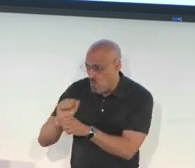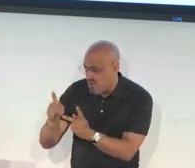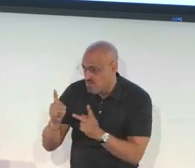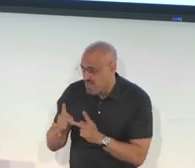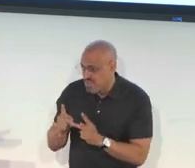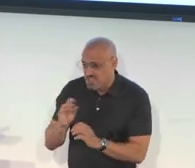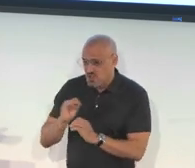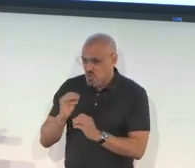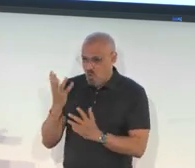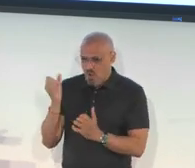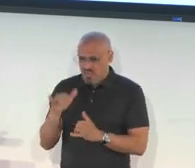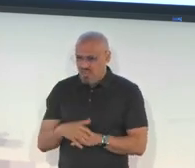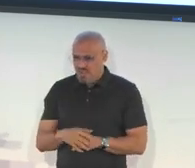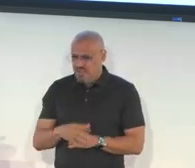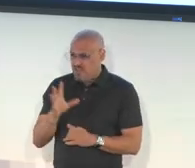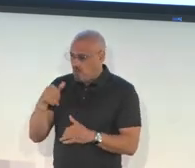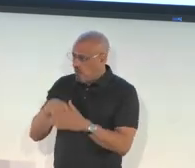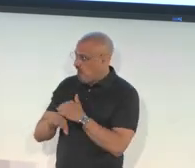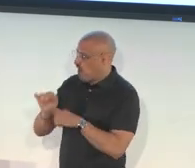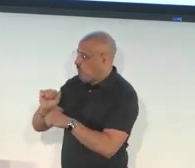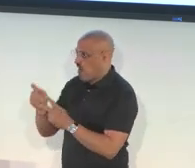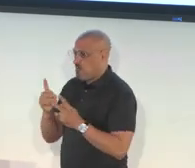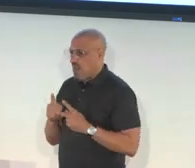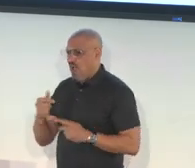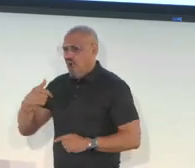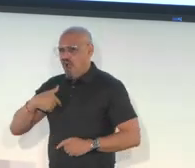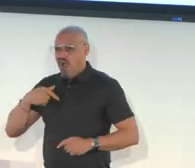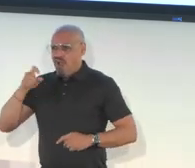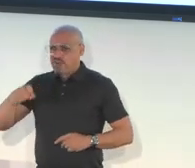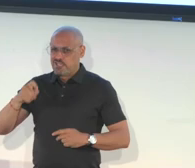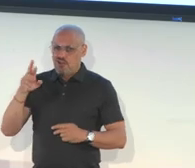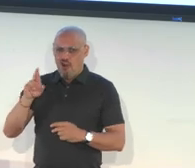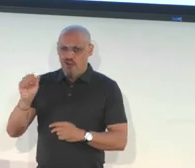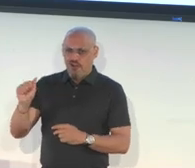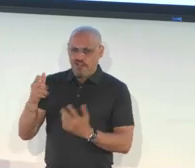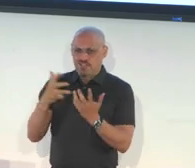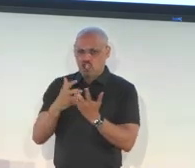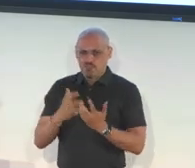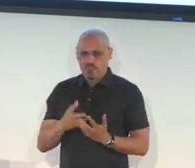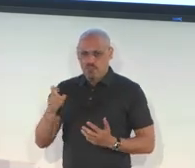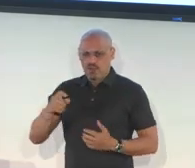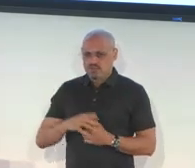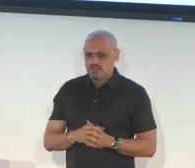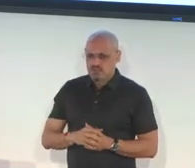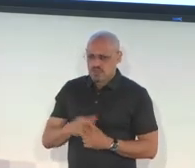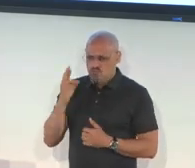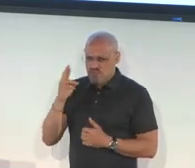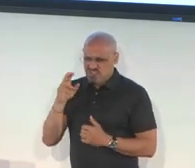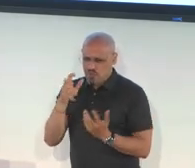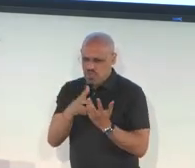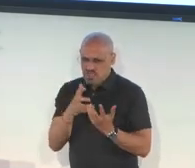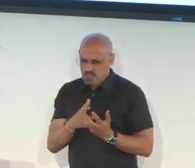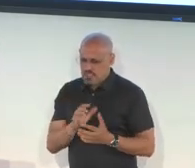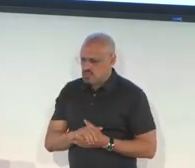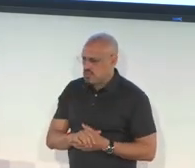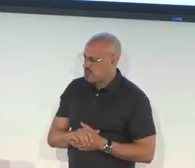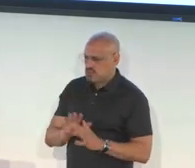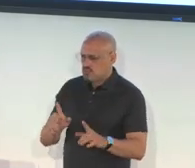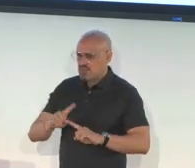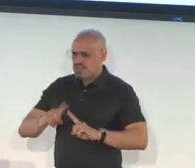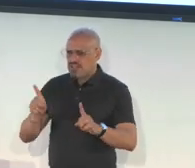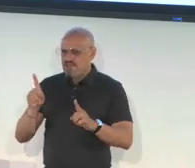reasonably adjusted. Nobody wants to come into a workplace and go, I want a reasonable adjustment. The difference is when we do it from a